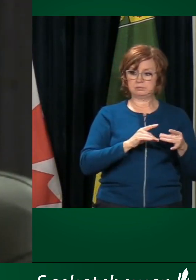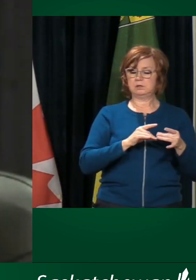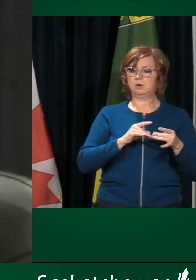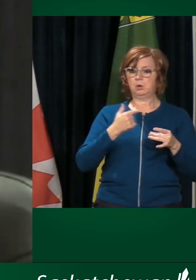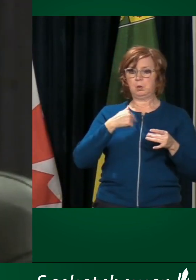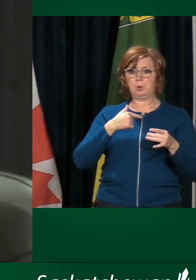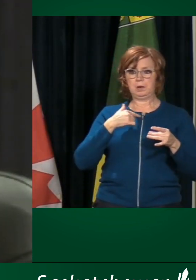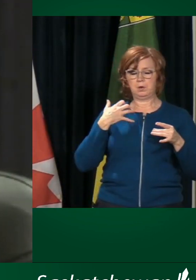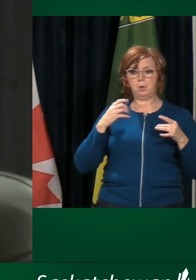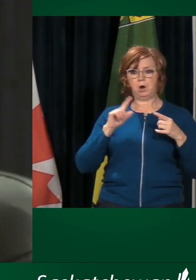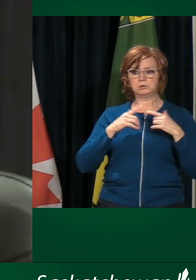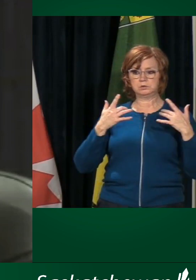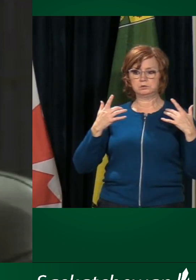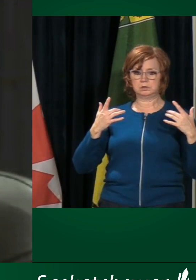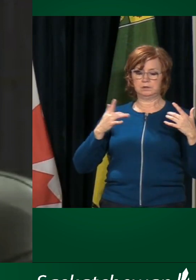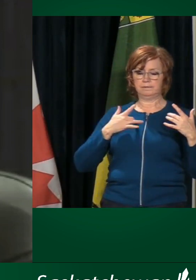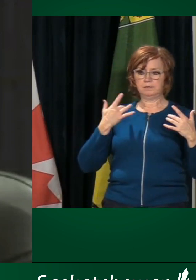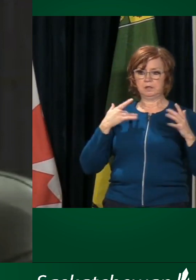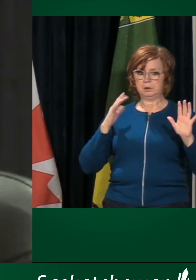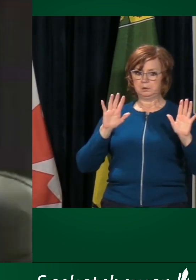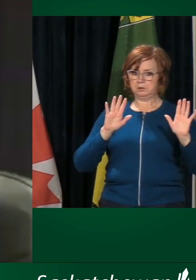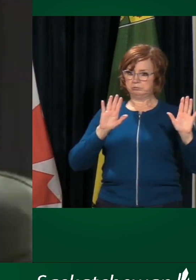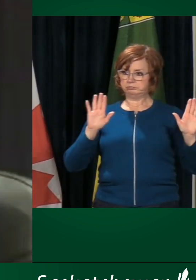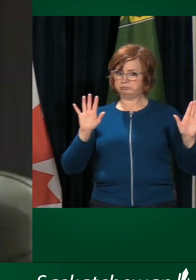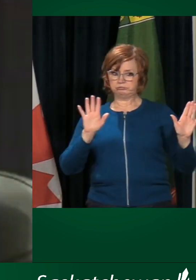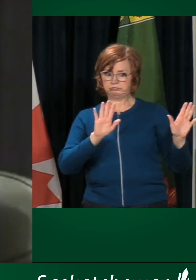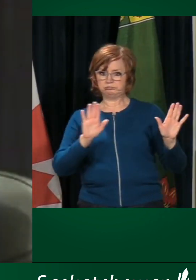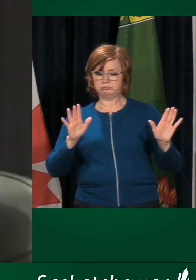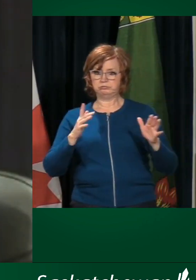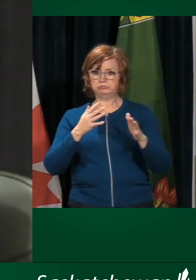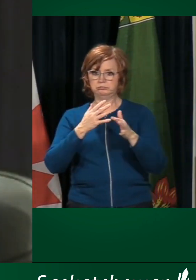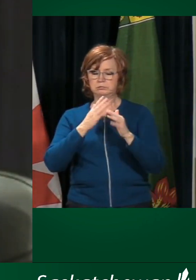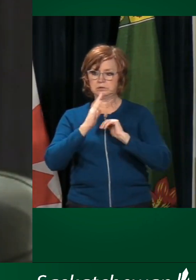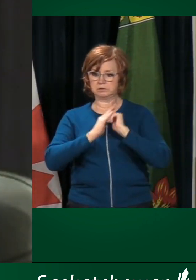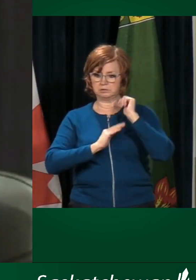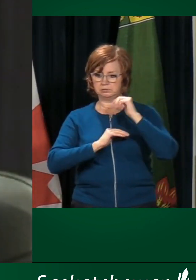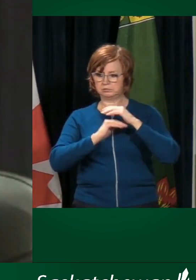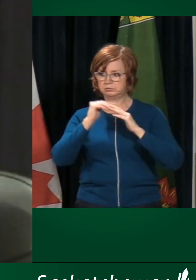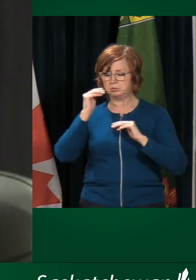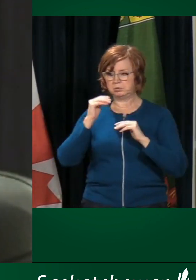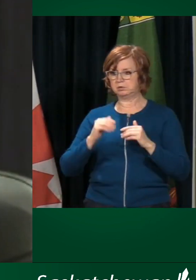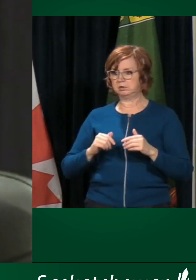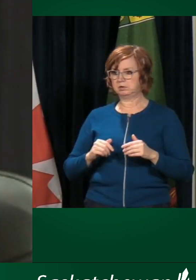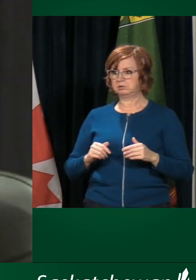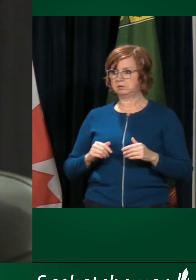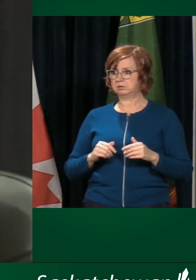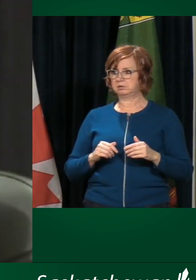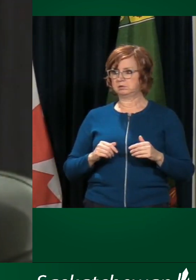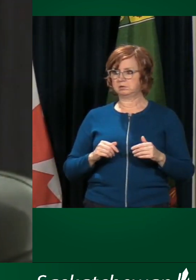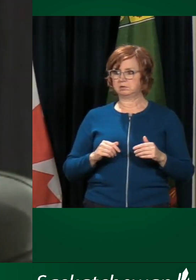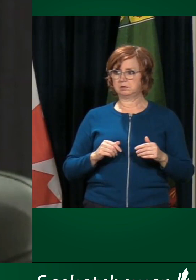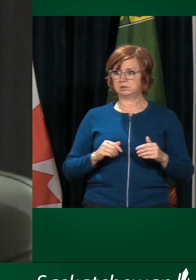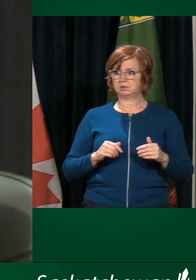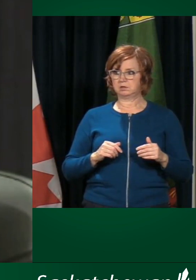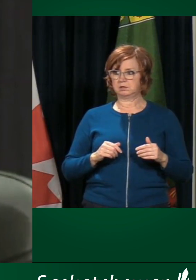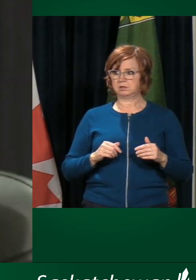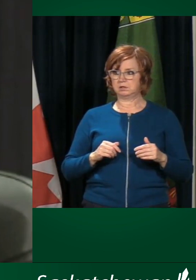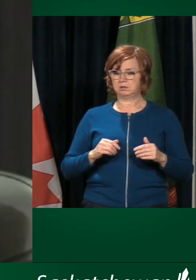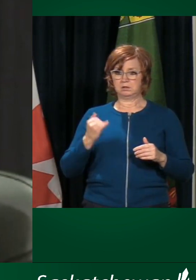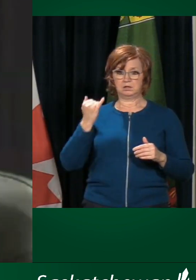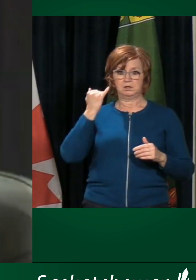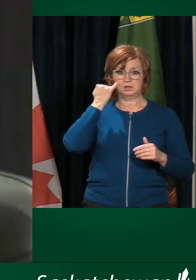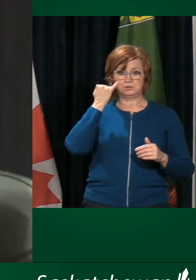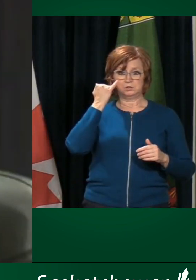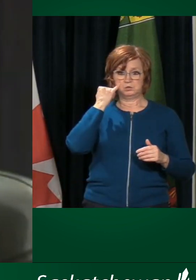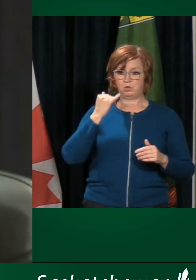that we can take a step back. It's a lot easier for us, you know, if the worst thing that happened is I was getting crap from